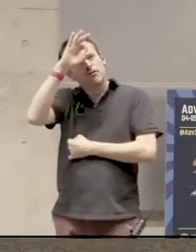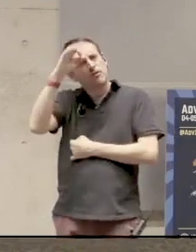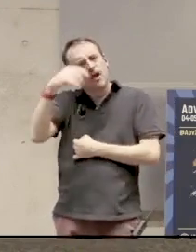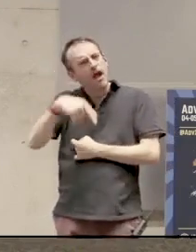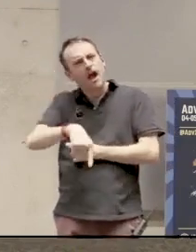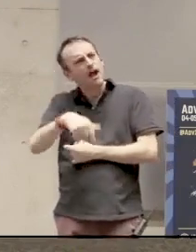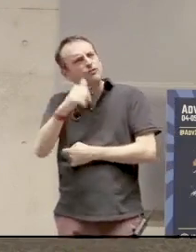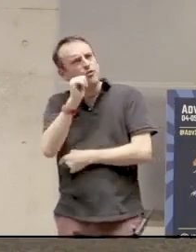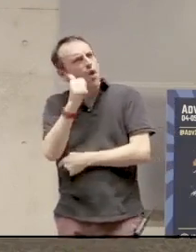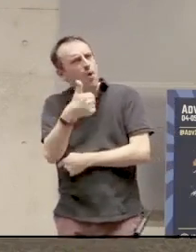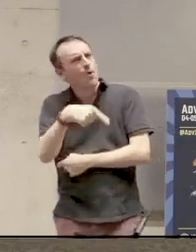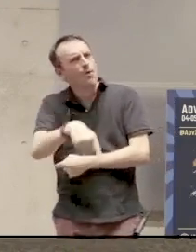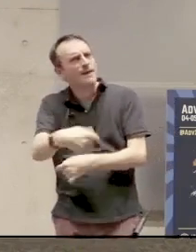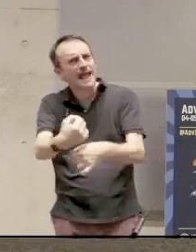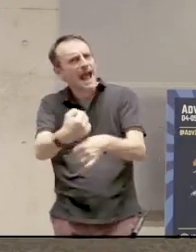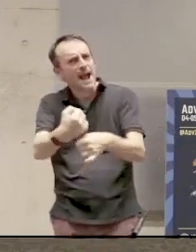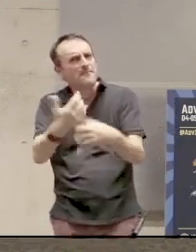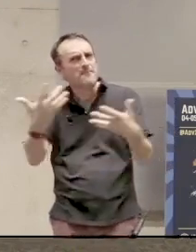with the